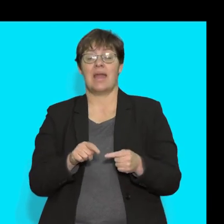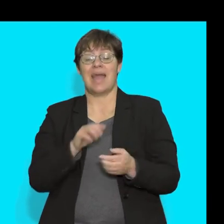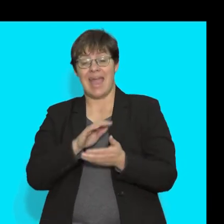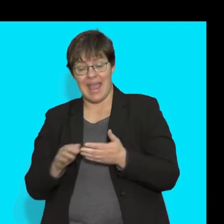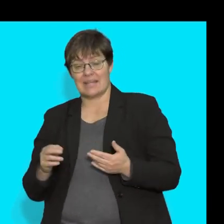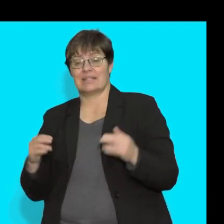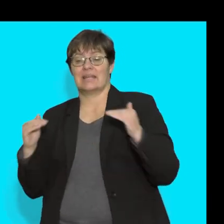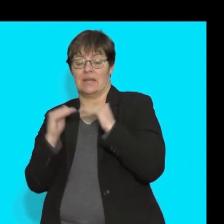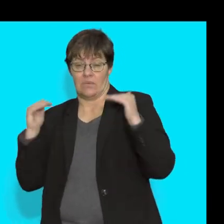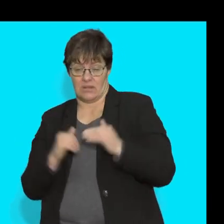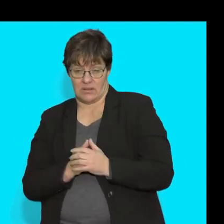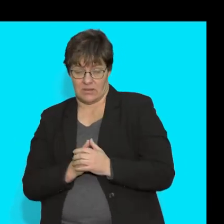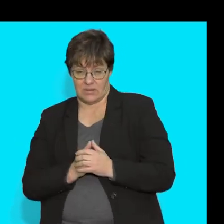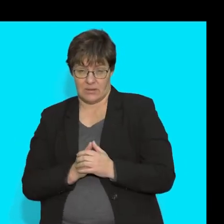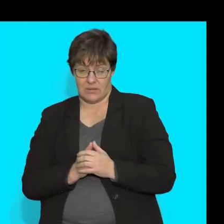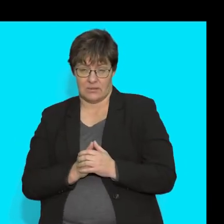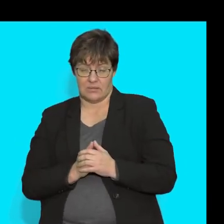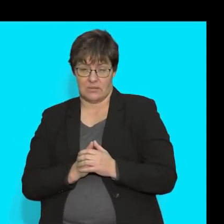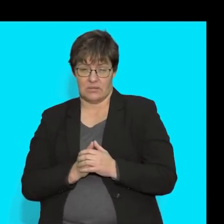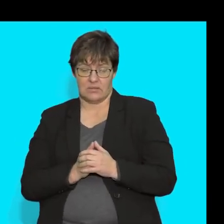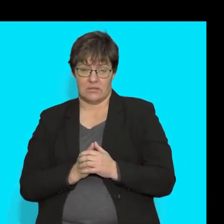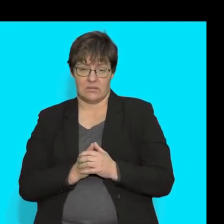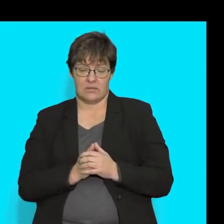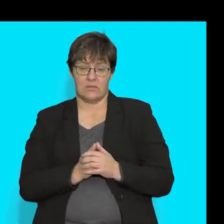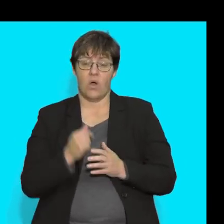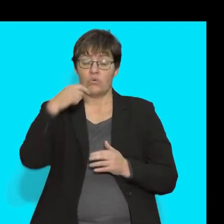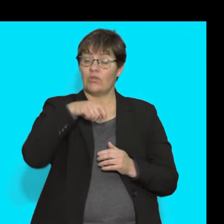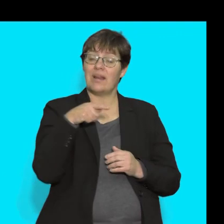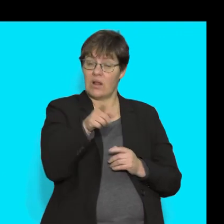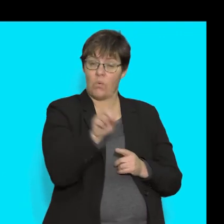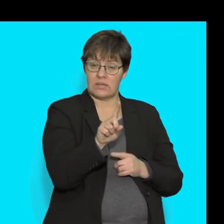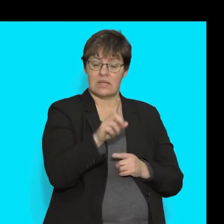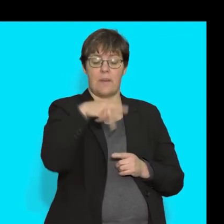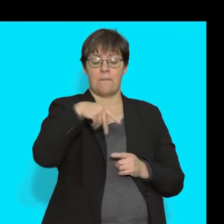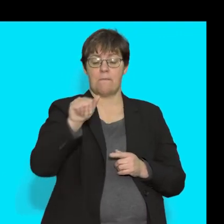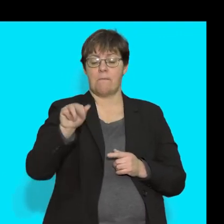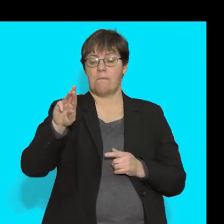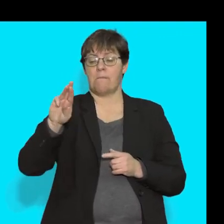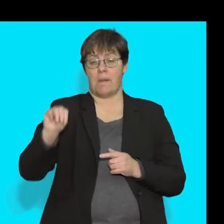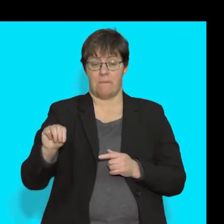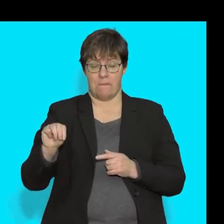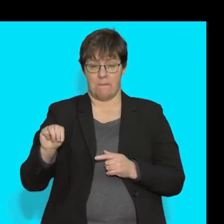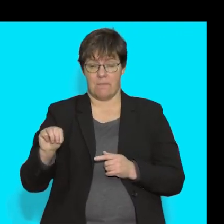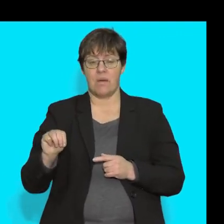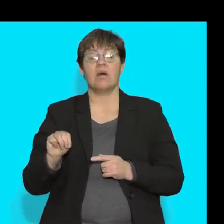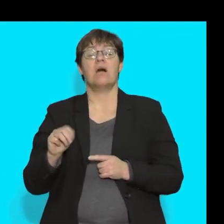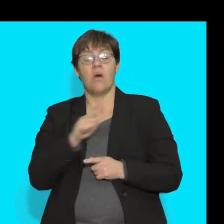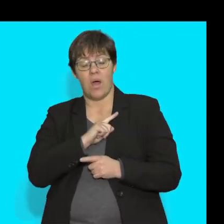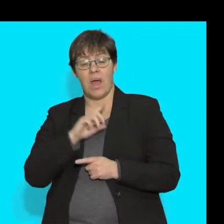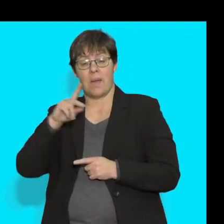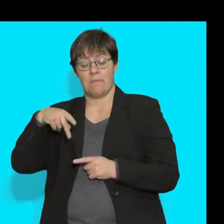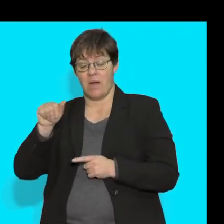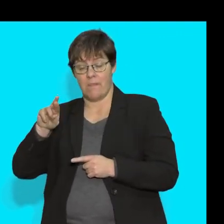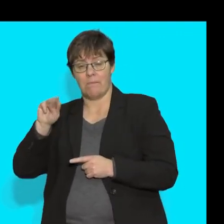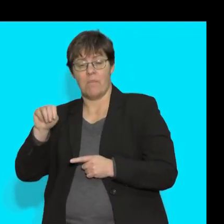parallel and equal, right? And then what quadrilateral this is, it is a palm, And my reason